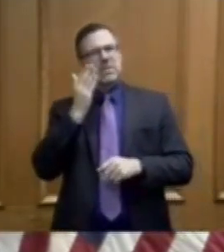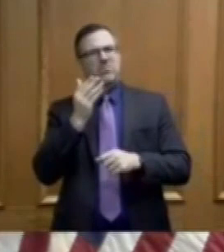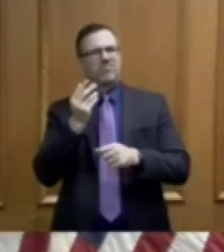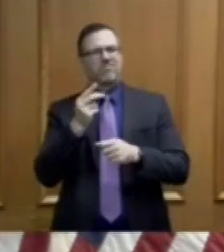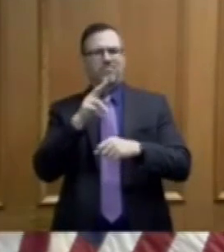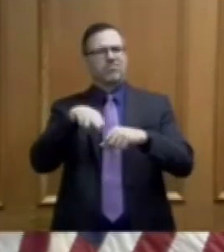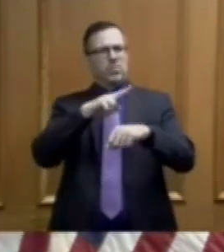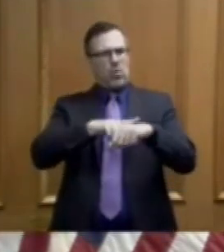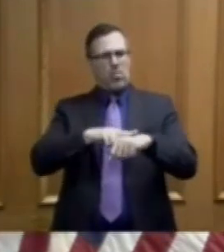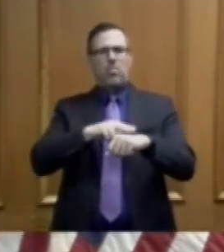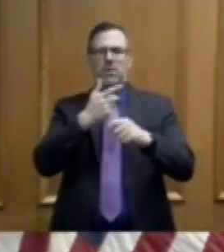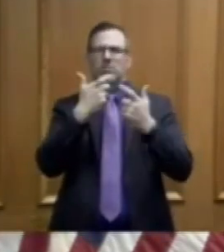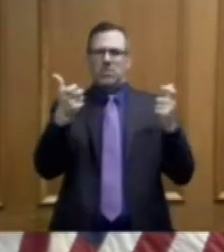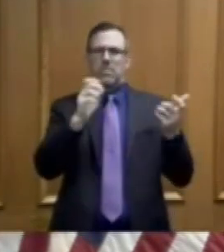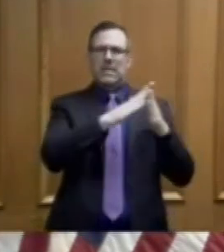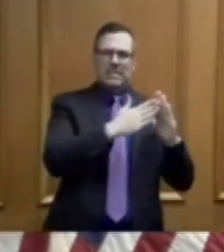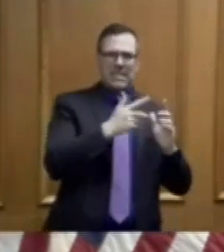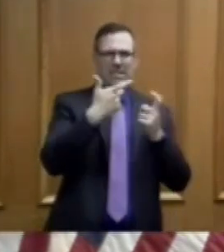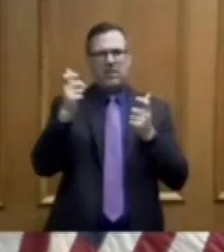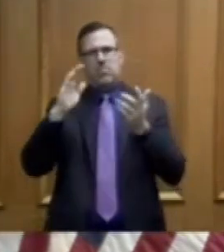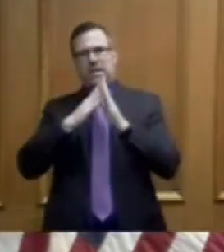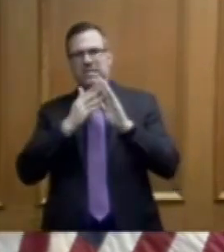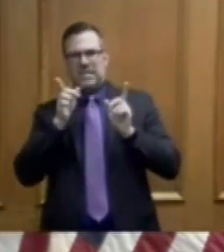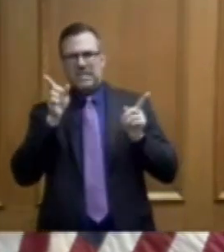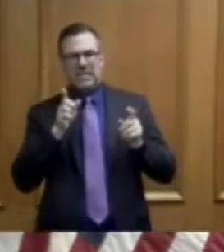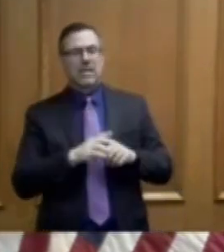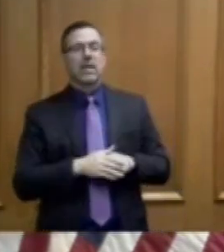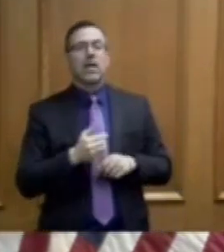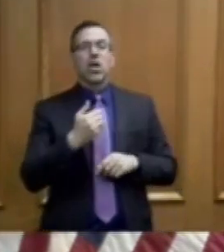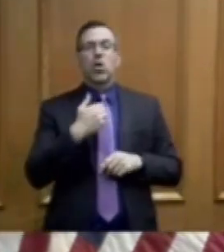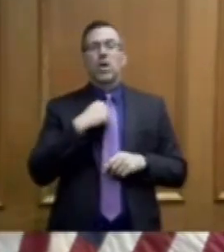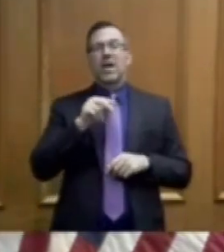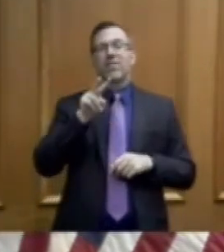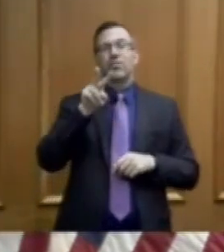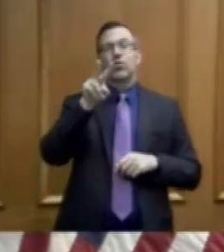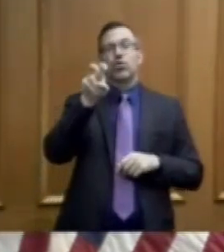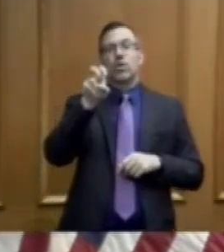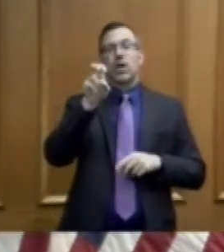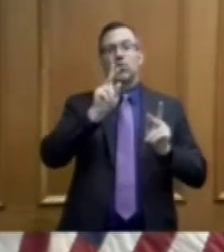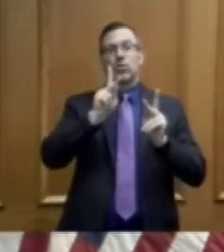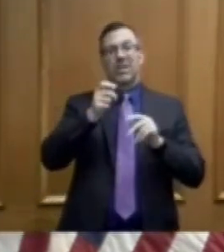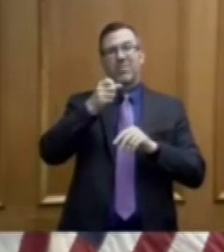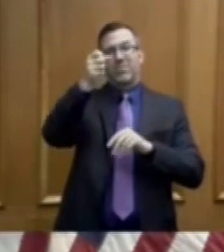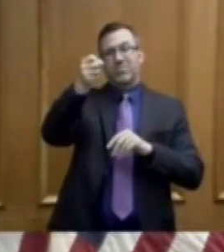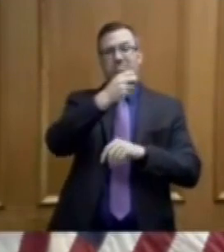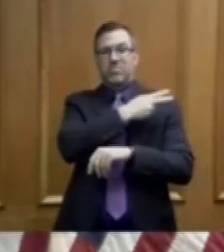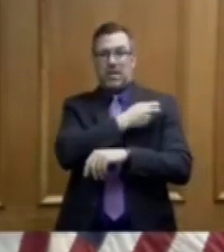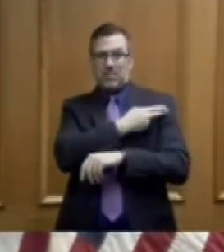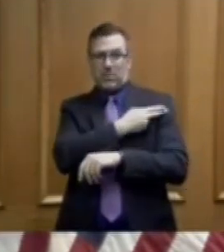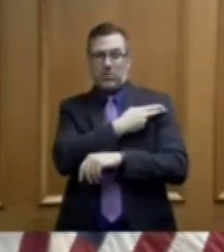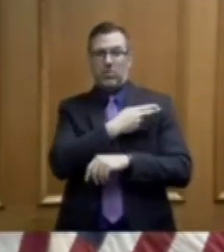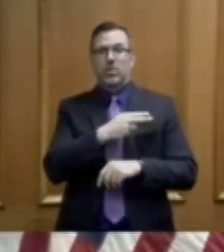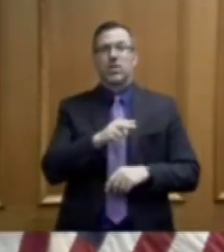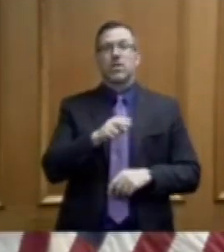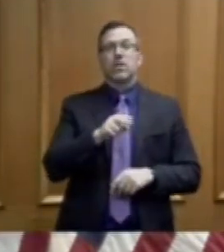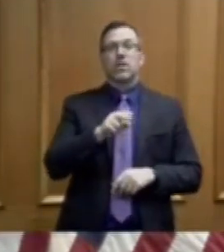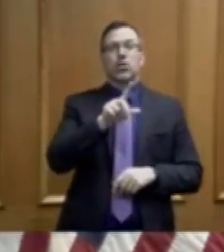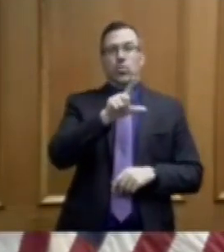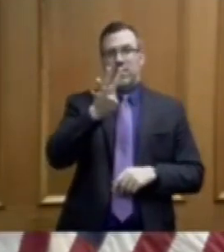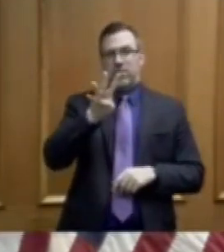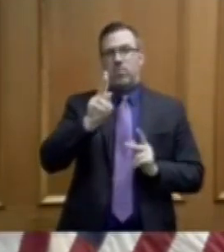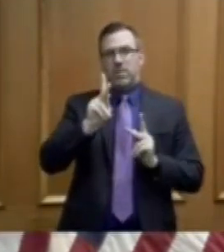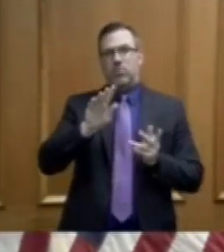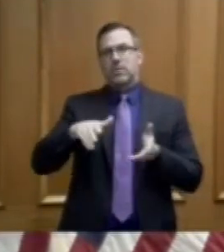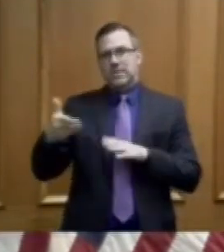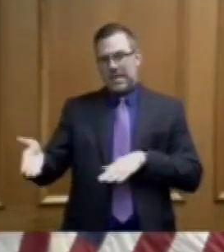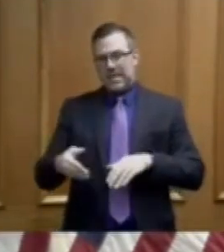are concerning. We have now had at least 200 hospitalizations and 24 deaths. One update, yesterday